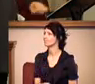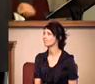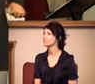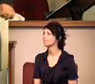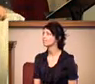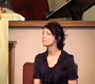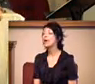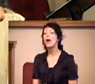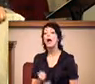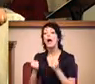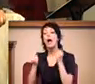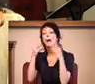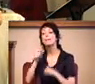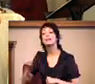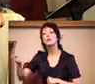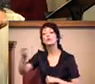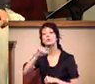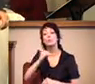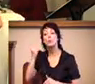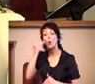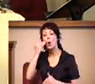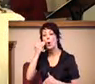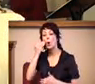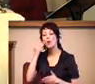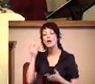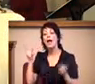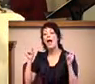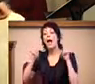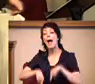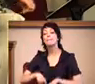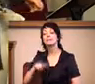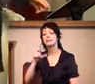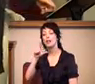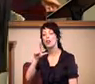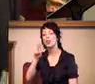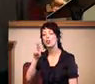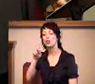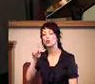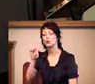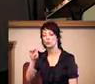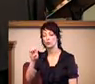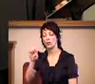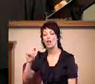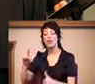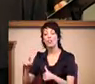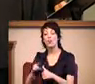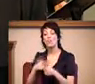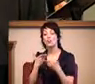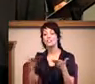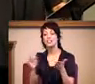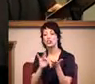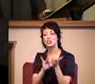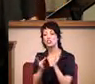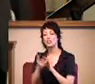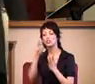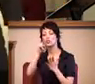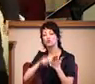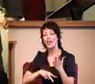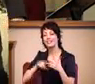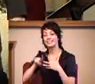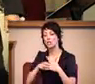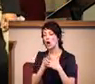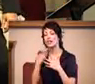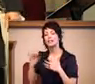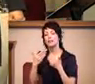And then, how many of you know what happened in Luke? One of the first things that Jesus read basically started his public